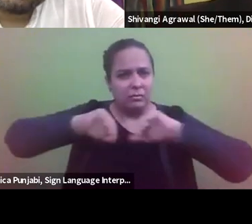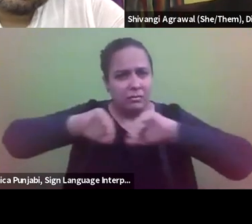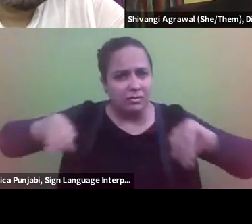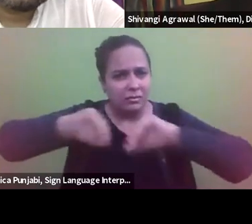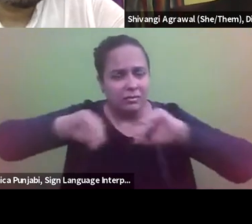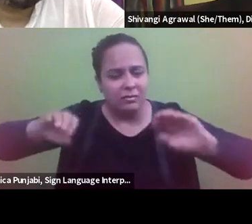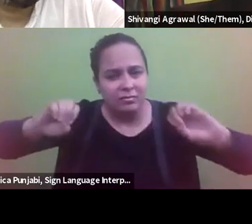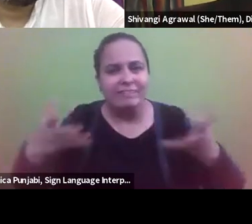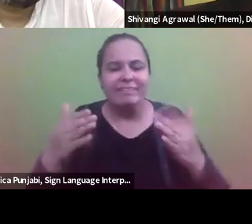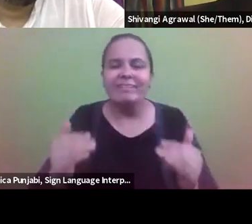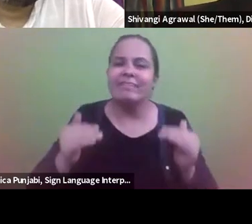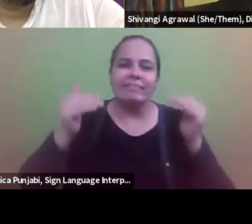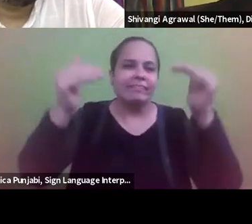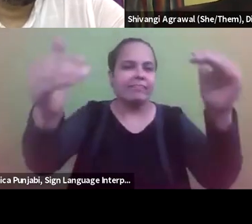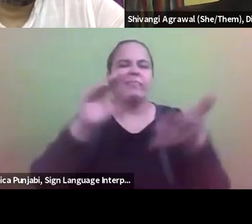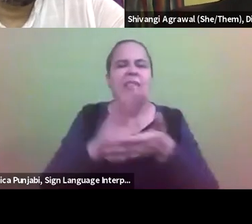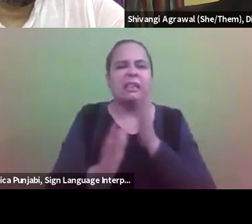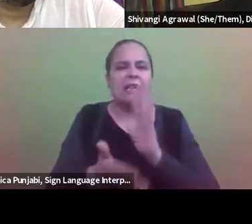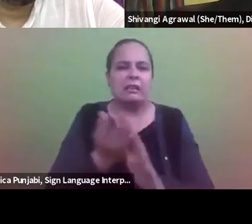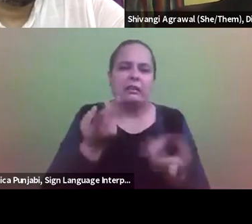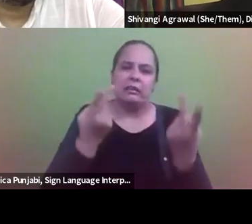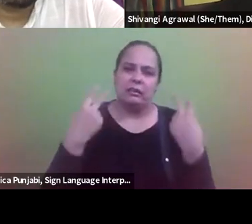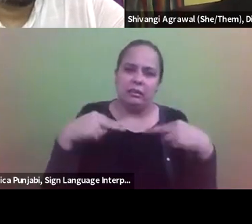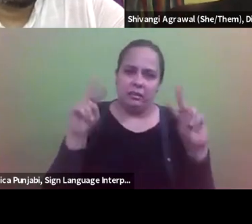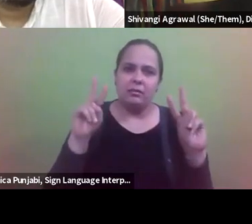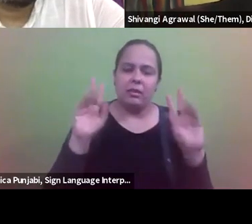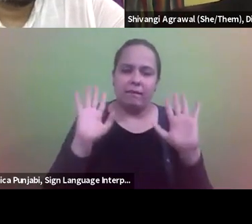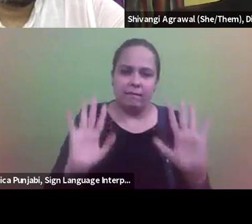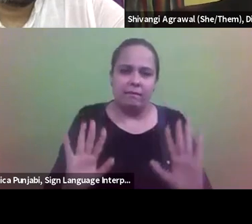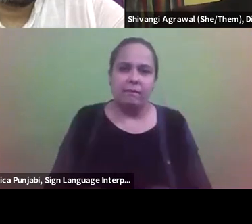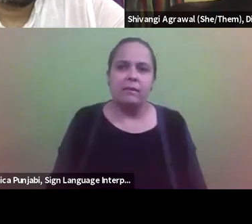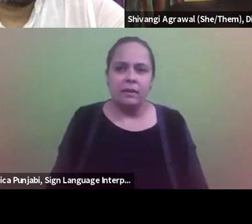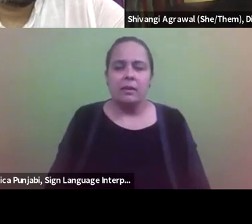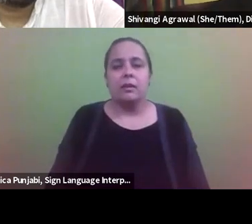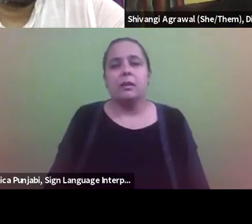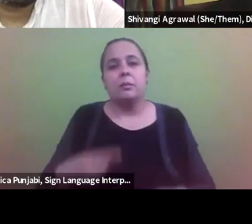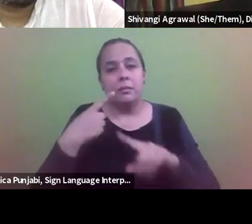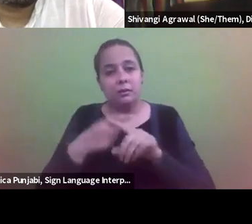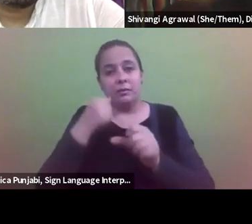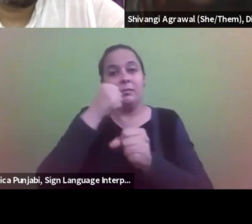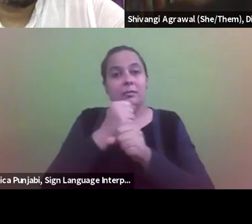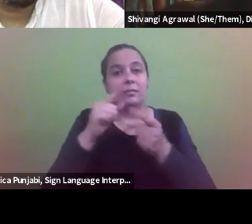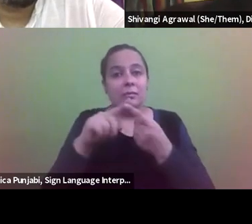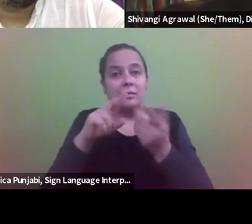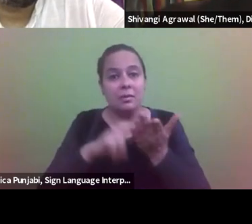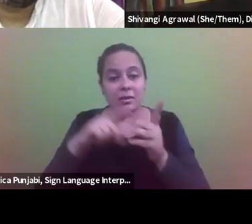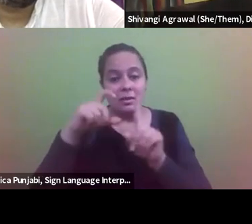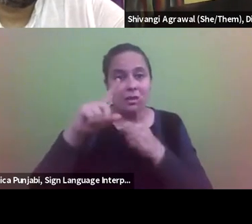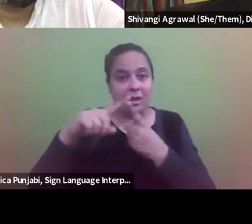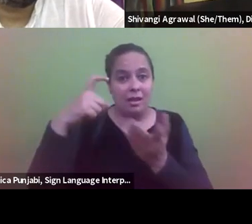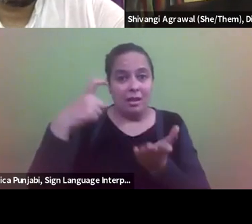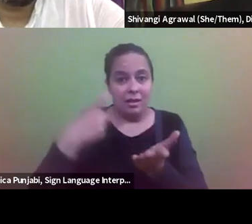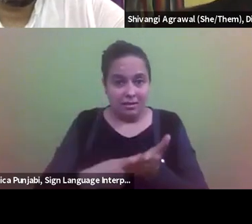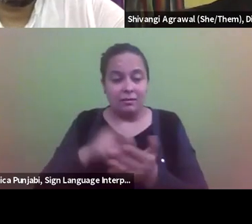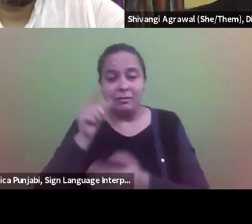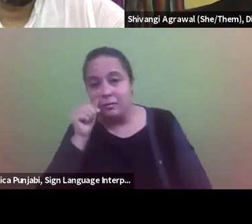it's the same as challenging gender, because um, gender is like a construct, and race is also a